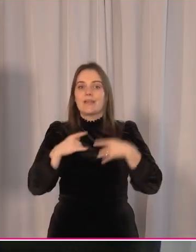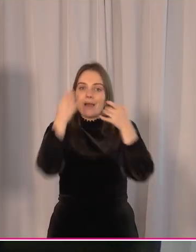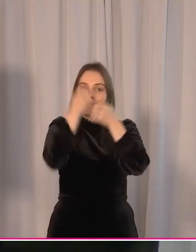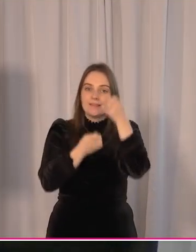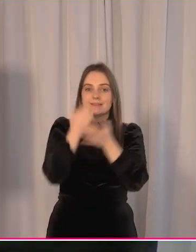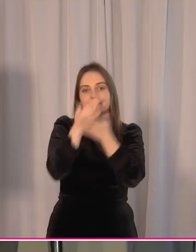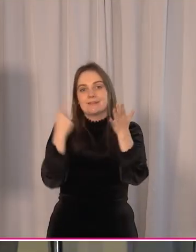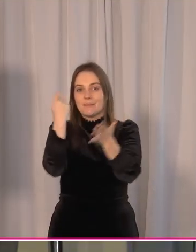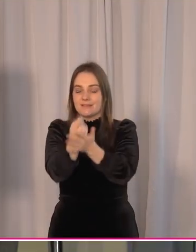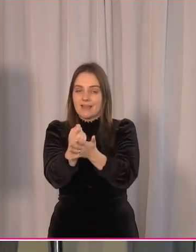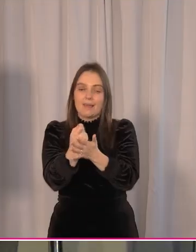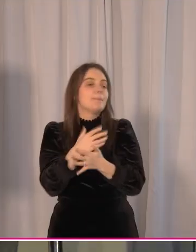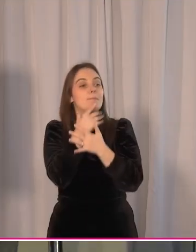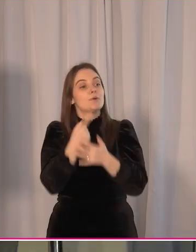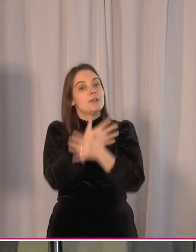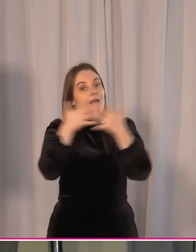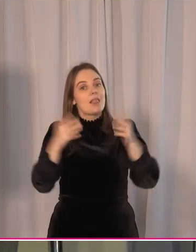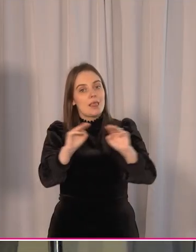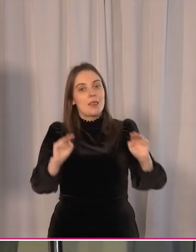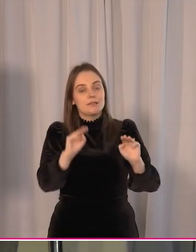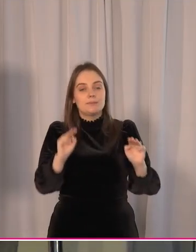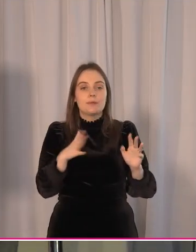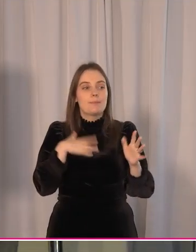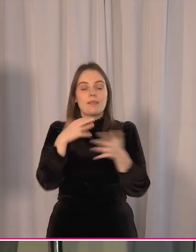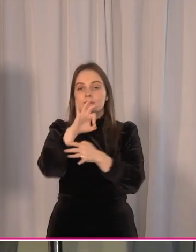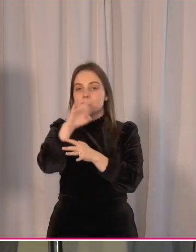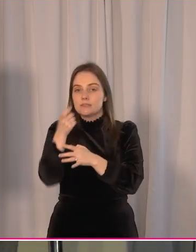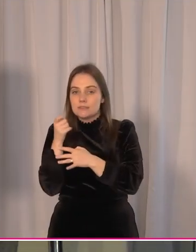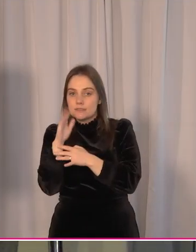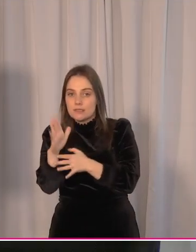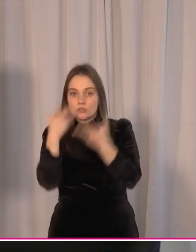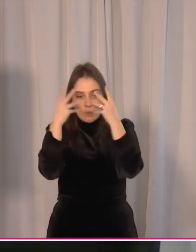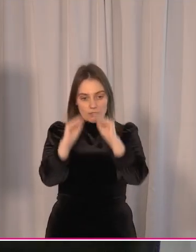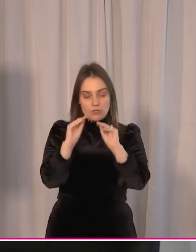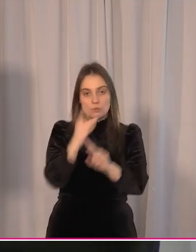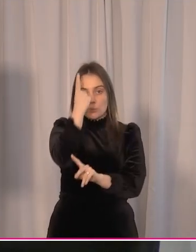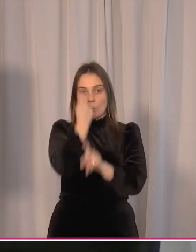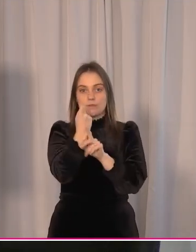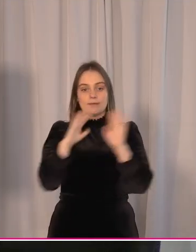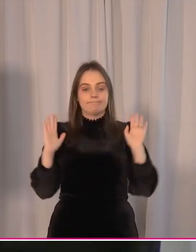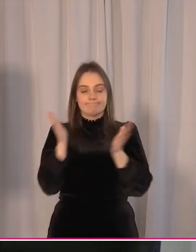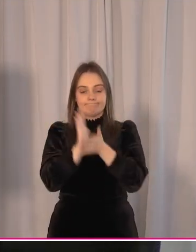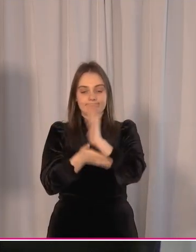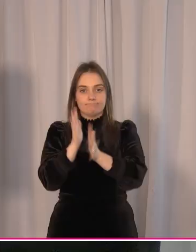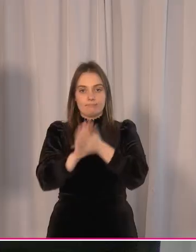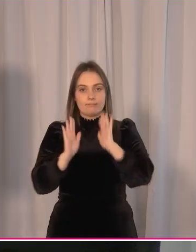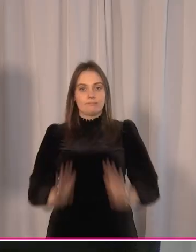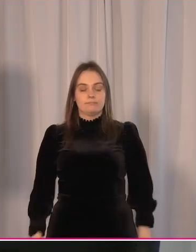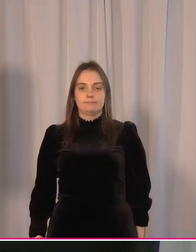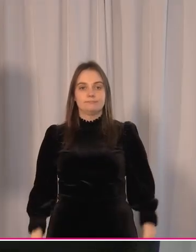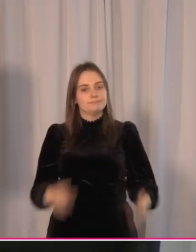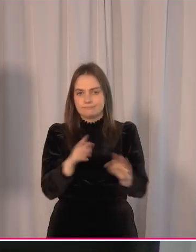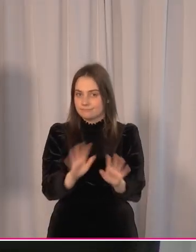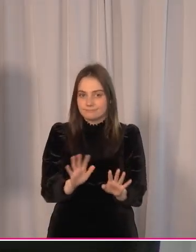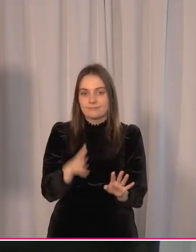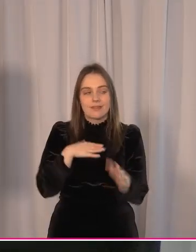point, many people get sexual education that's once and done, and there's very